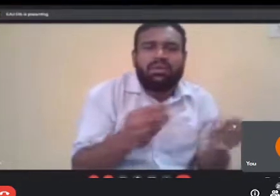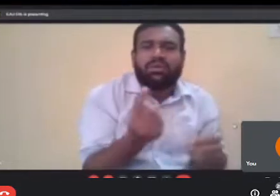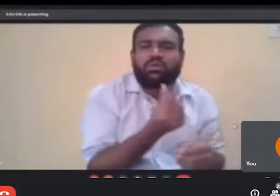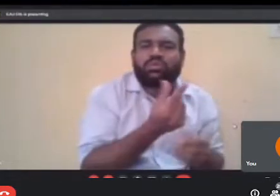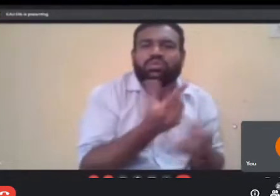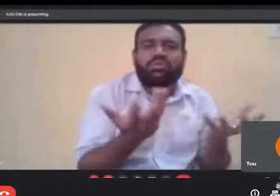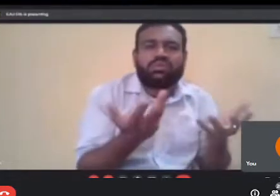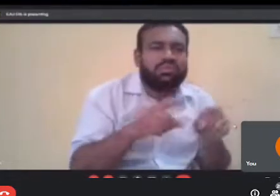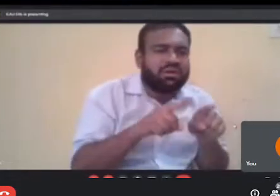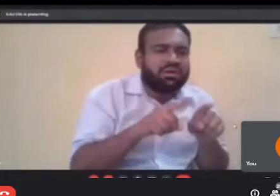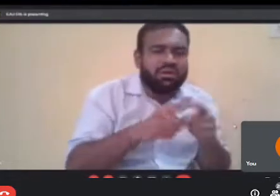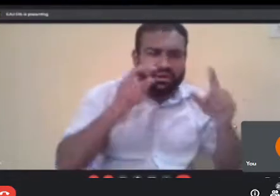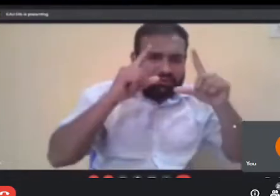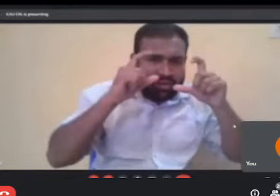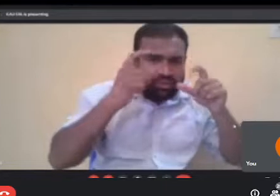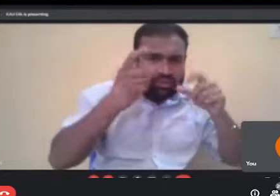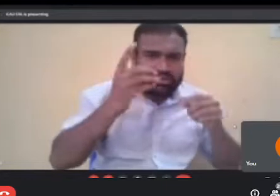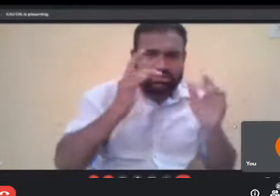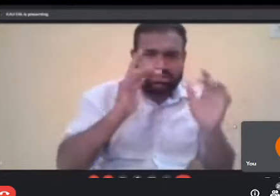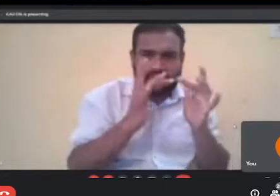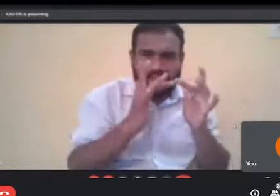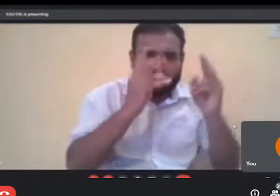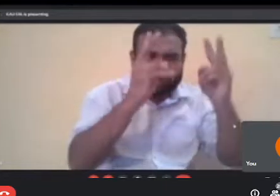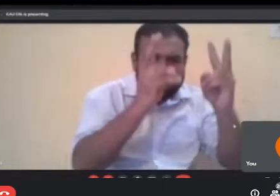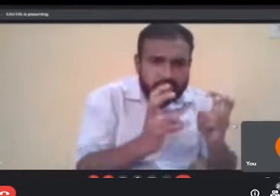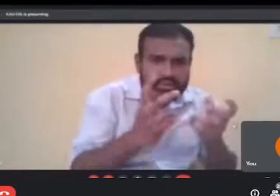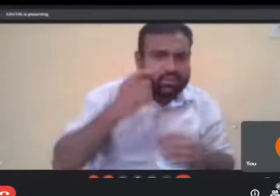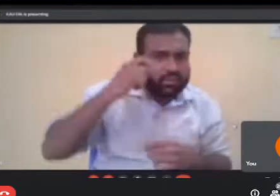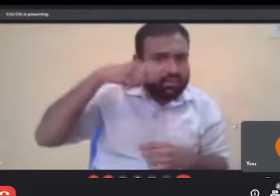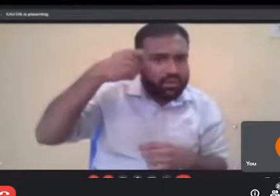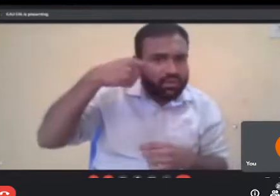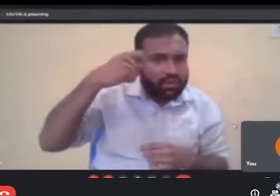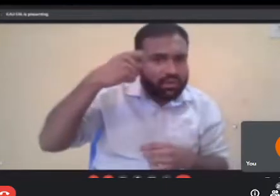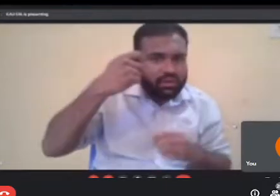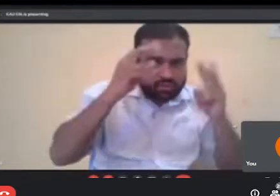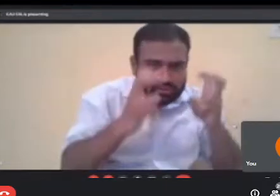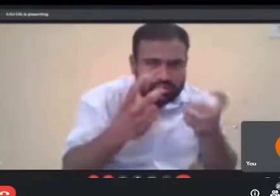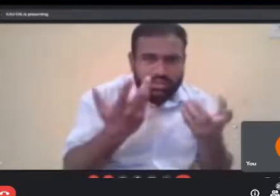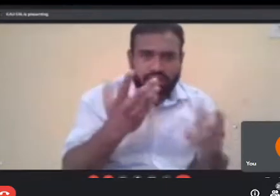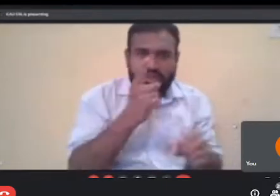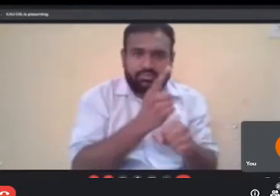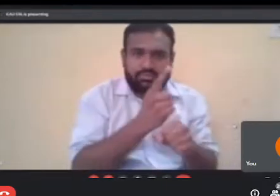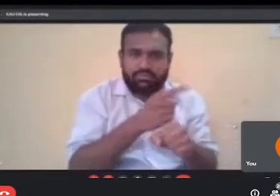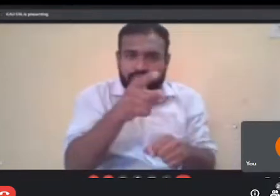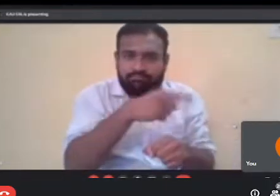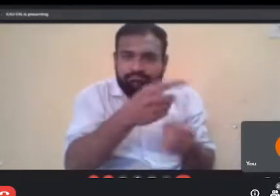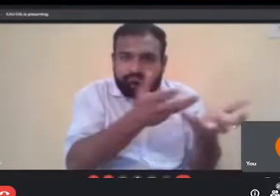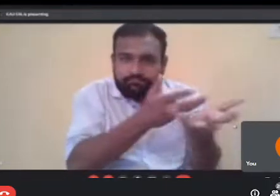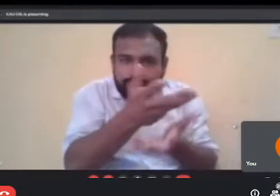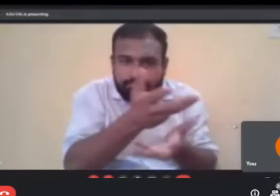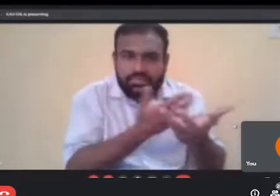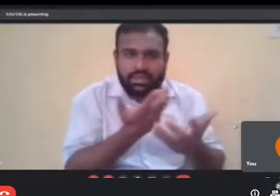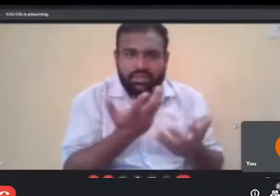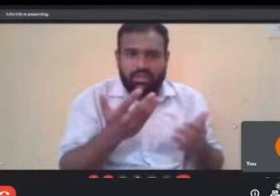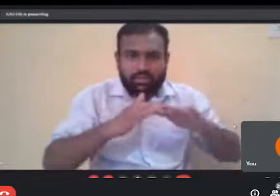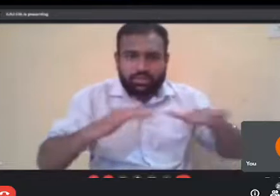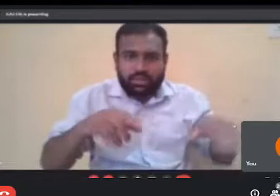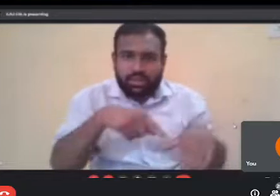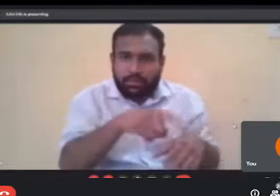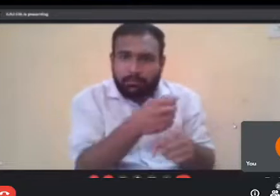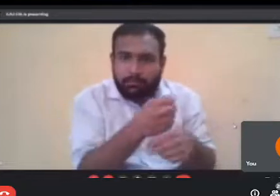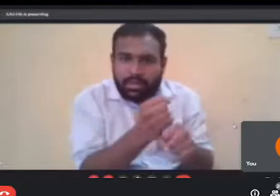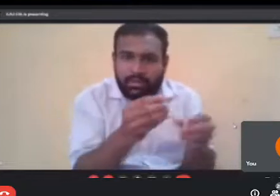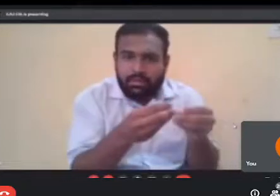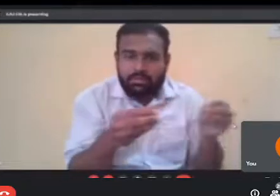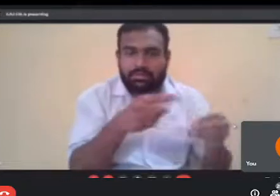What meaning is all about, what we are going to take a pictures, or maybe the download of videos, or maybe the teacher what they have discussed, or maybe the